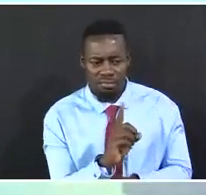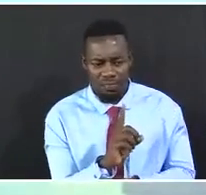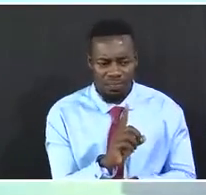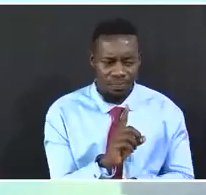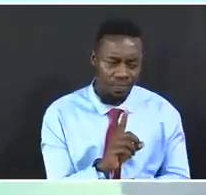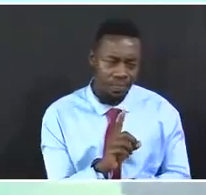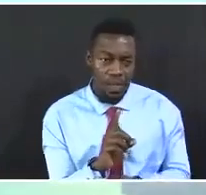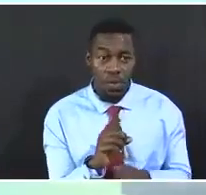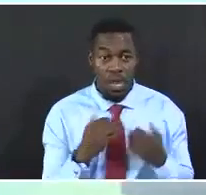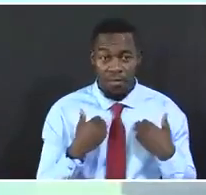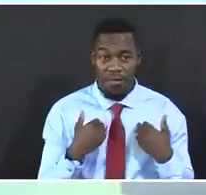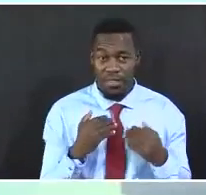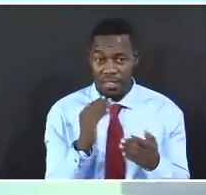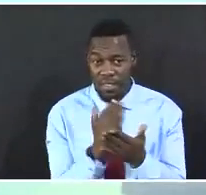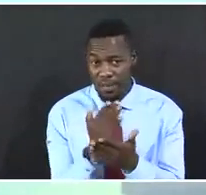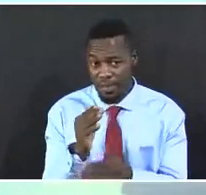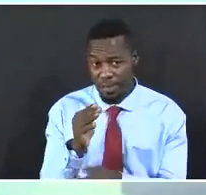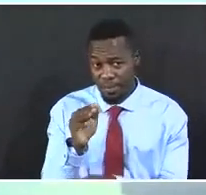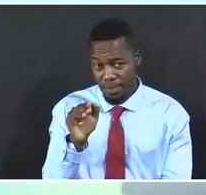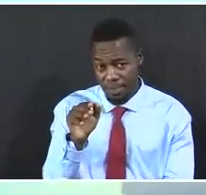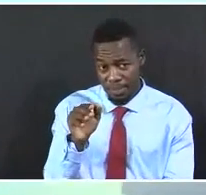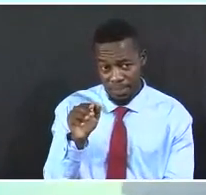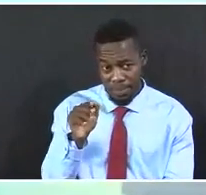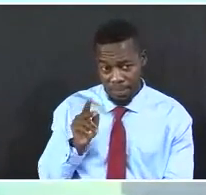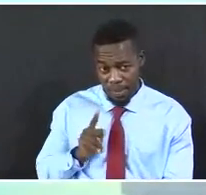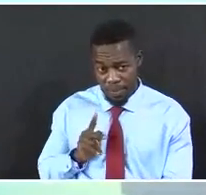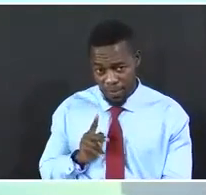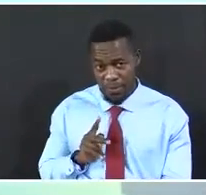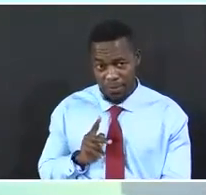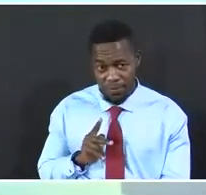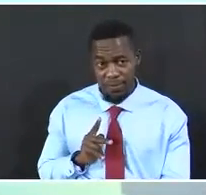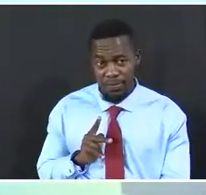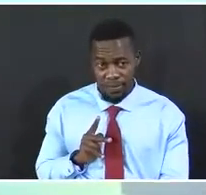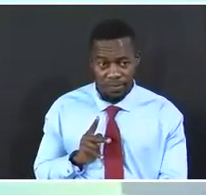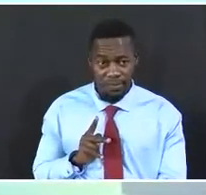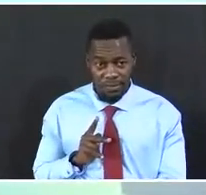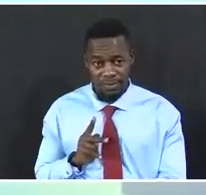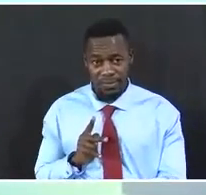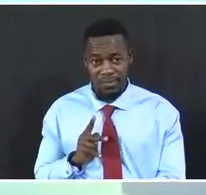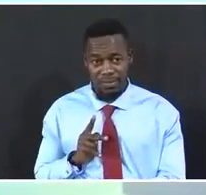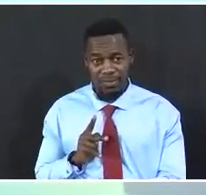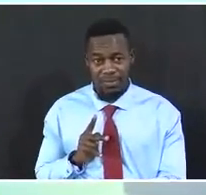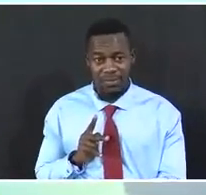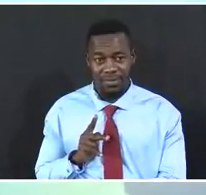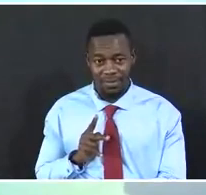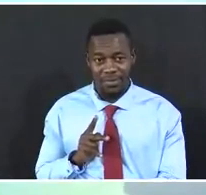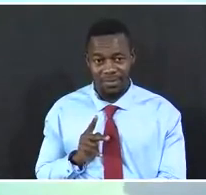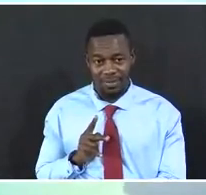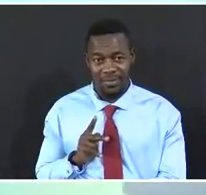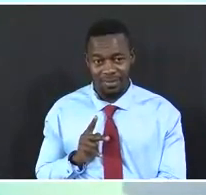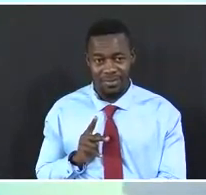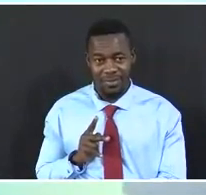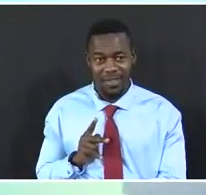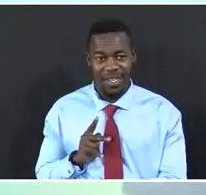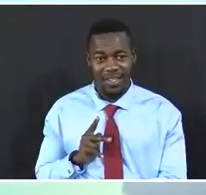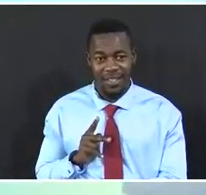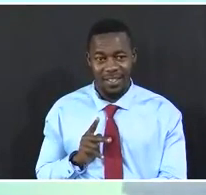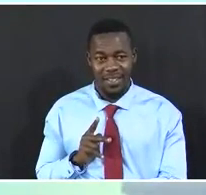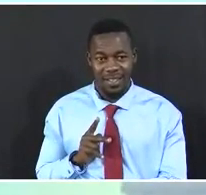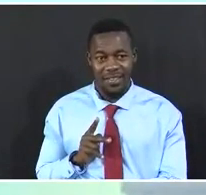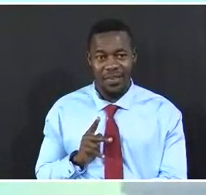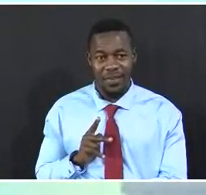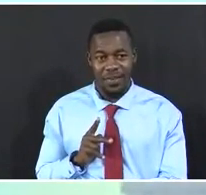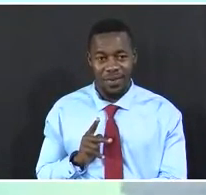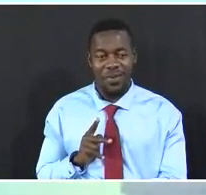it. There are people who don't have money and still money becomes and yet money becomes an idol. They are there, you